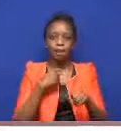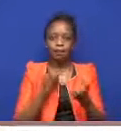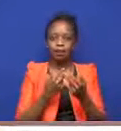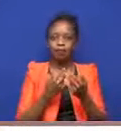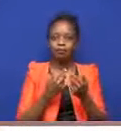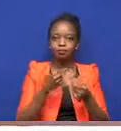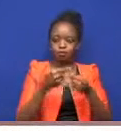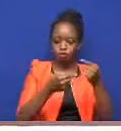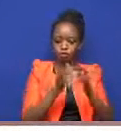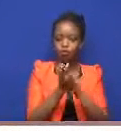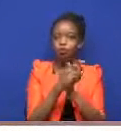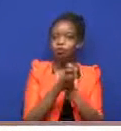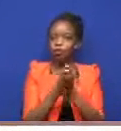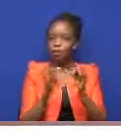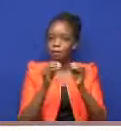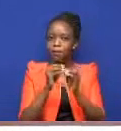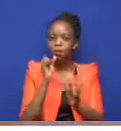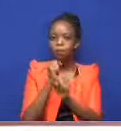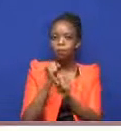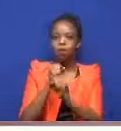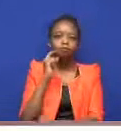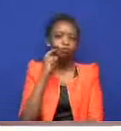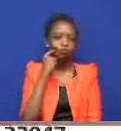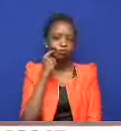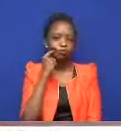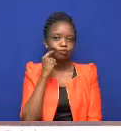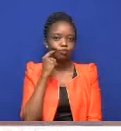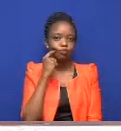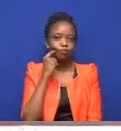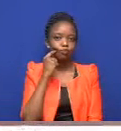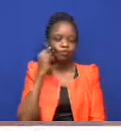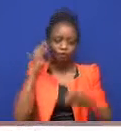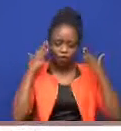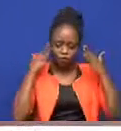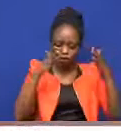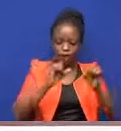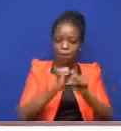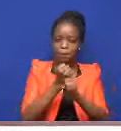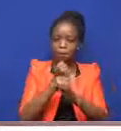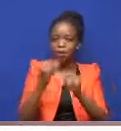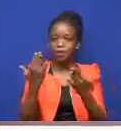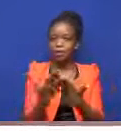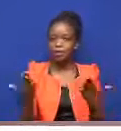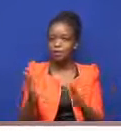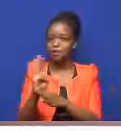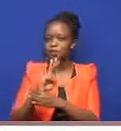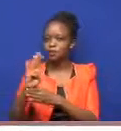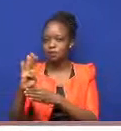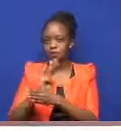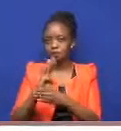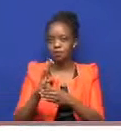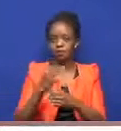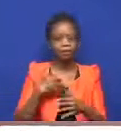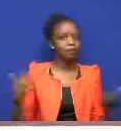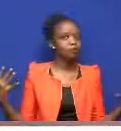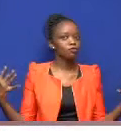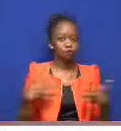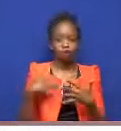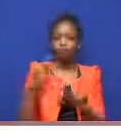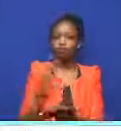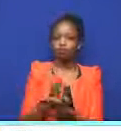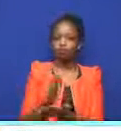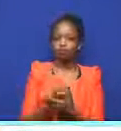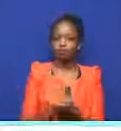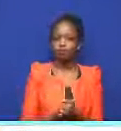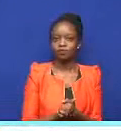story, I actually found them in a workshop and they were actually hands-on creating stuff. And I was blown away. Mumbi,